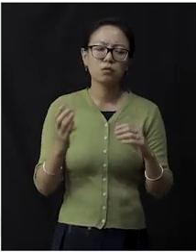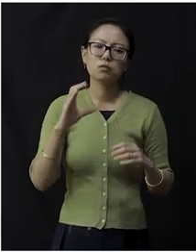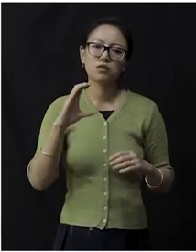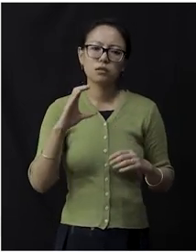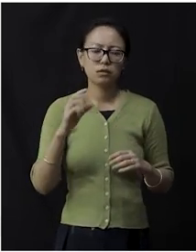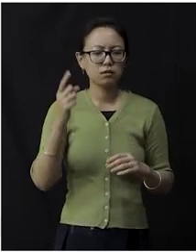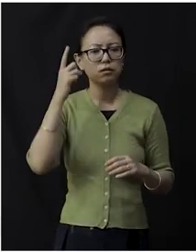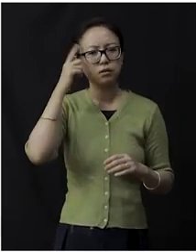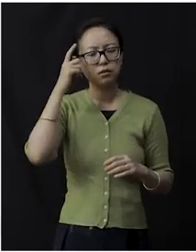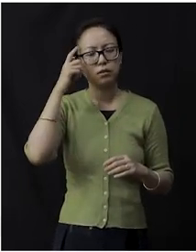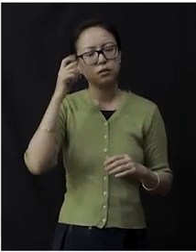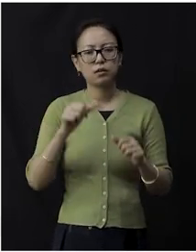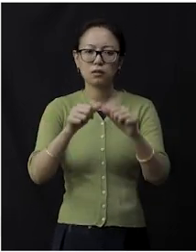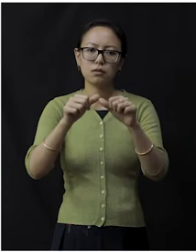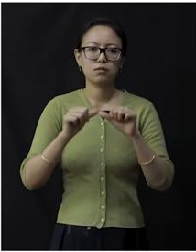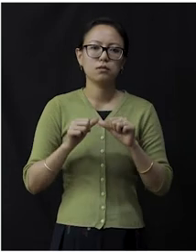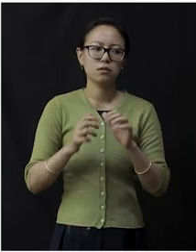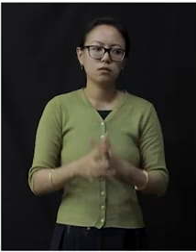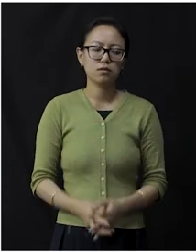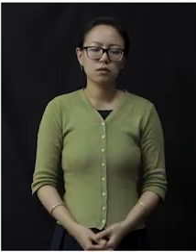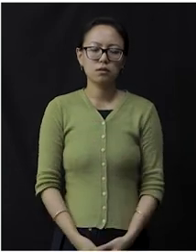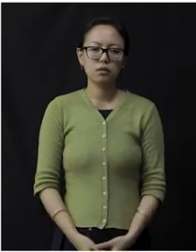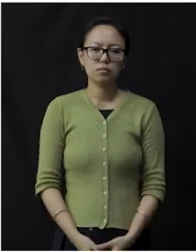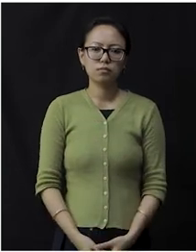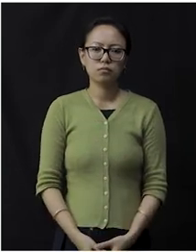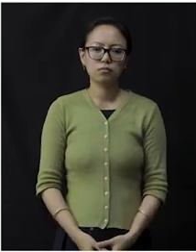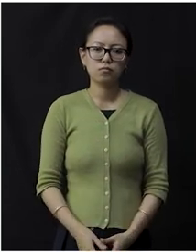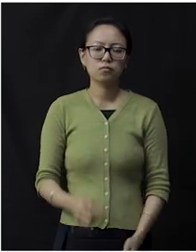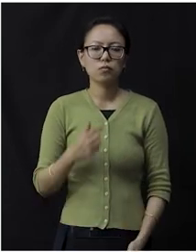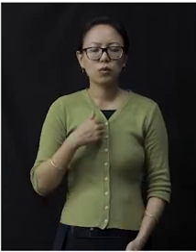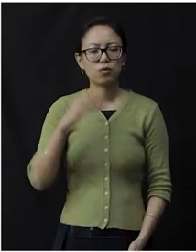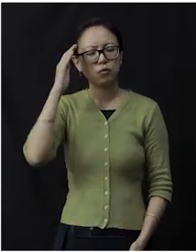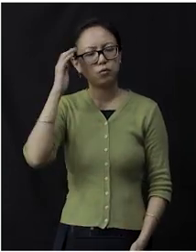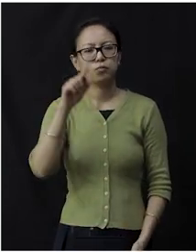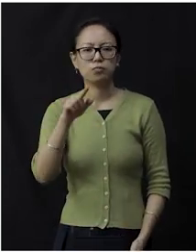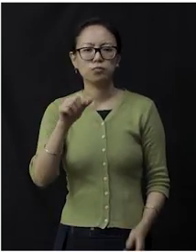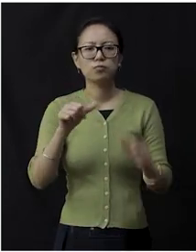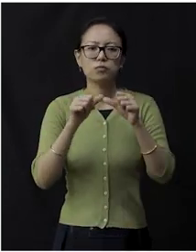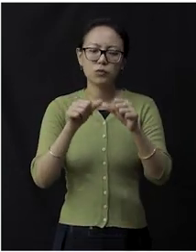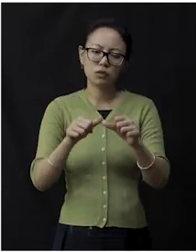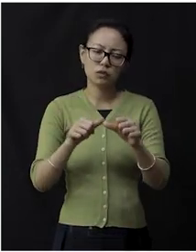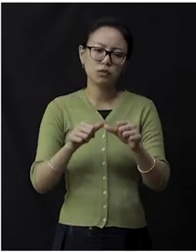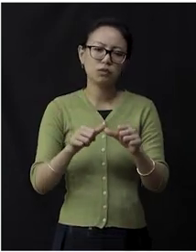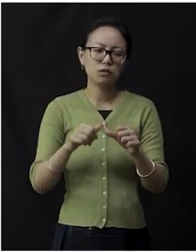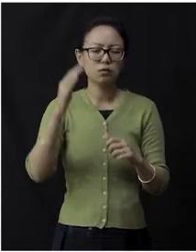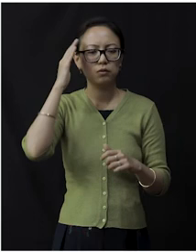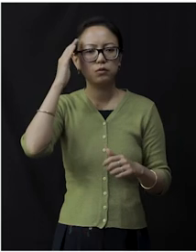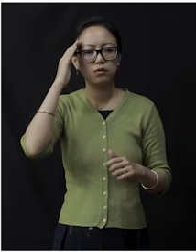had a bad throat? I know you would know the correct answer, so I don't think I need to wait.